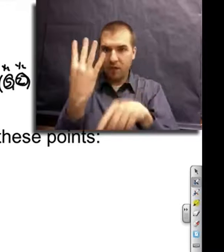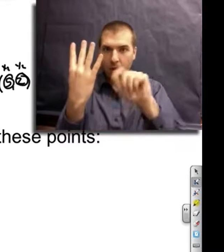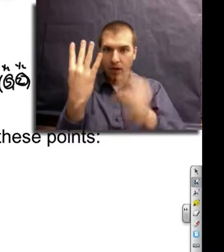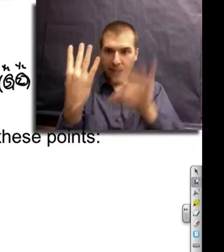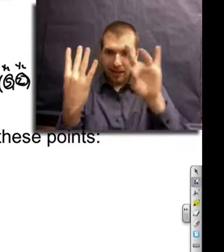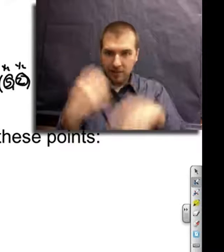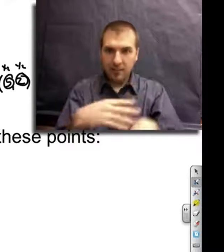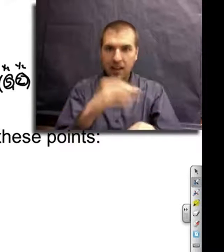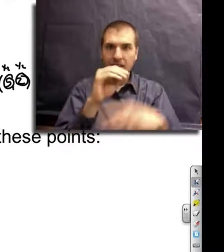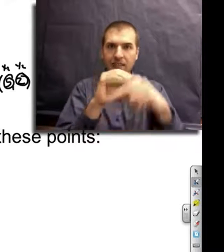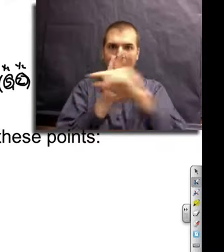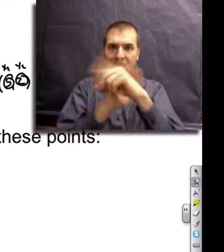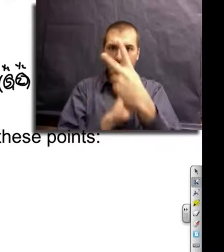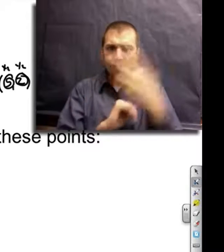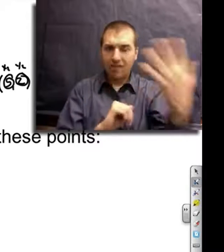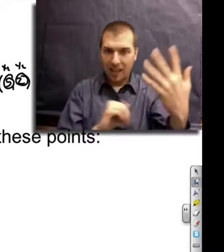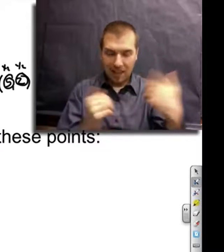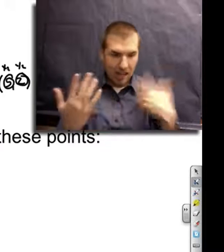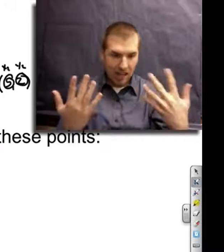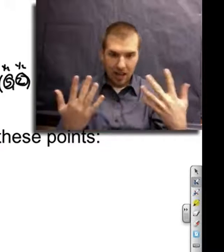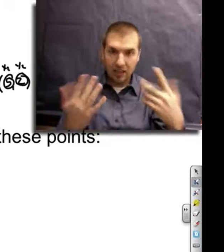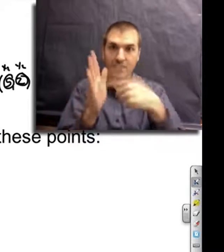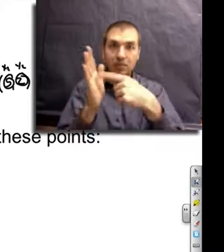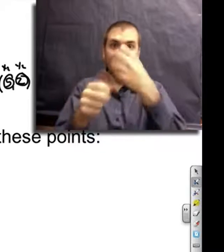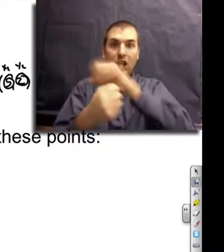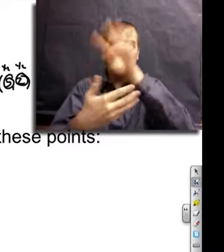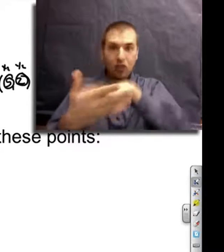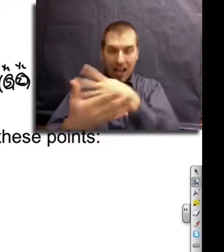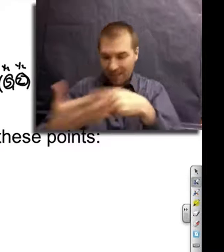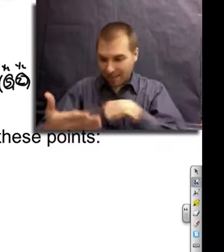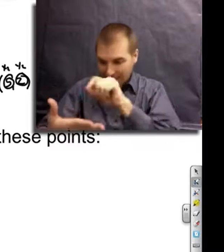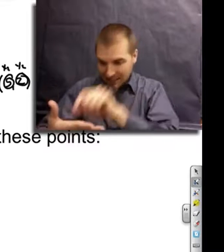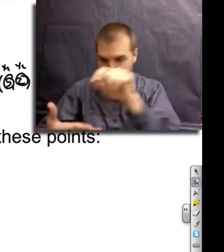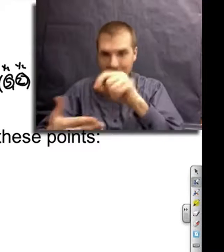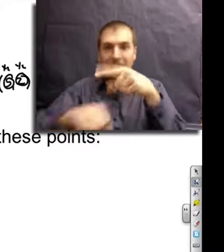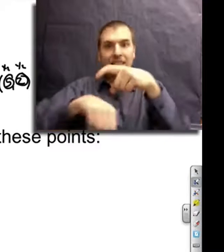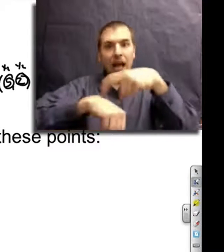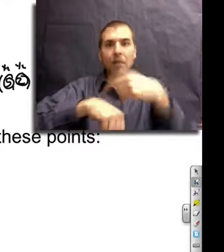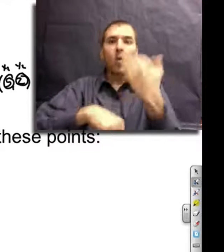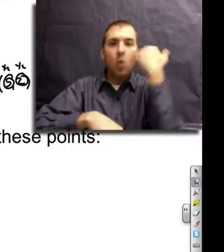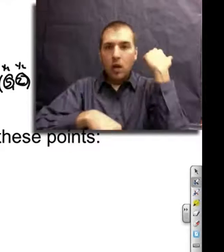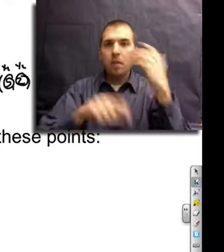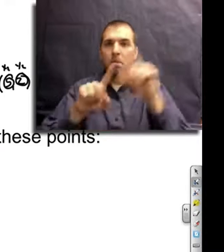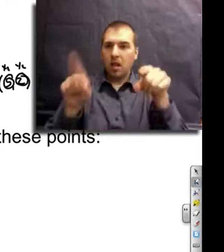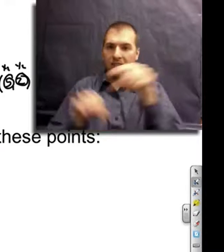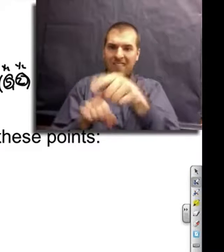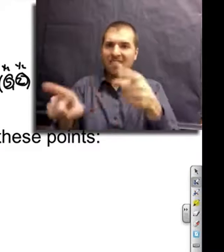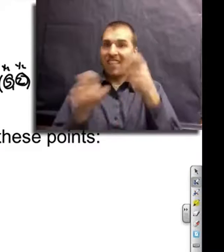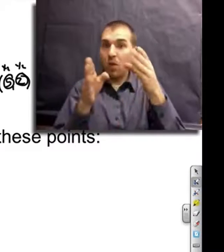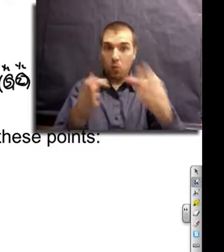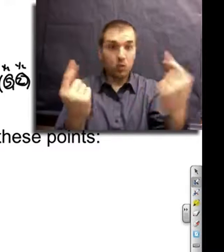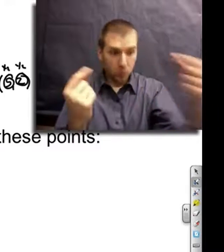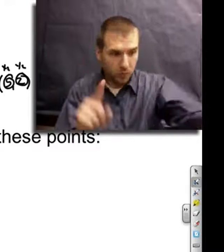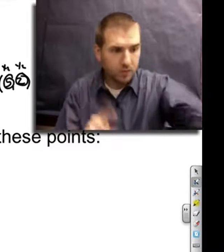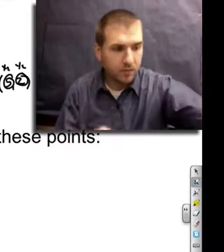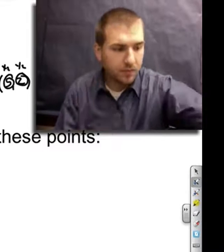So the next one gives you 2 points, and we're going to figure out the slope. So you could use a graph,